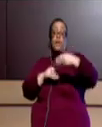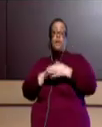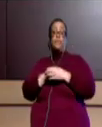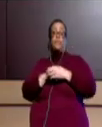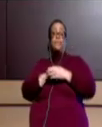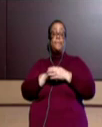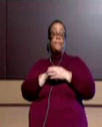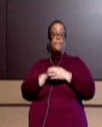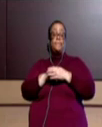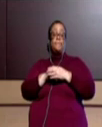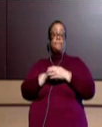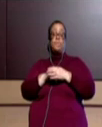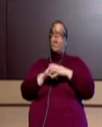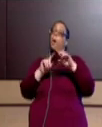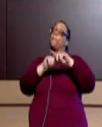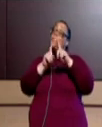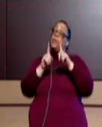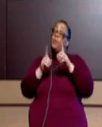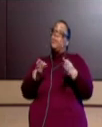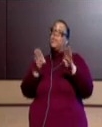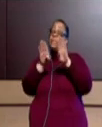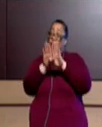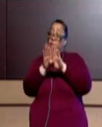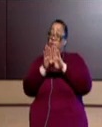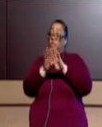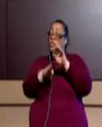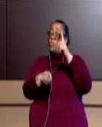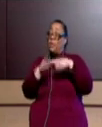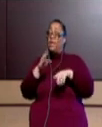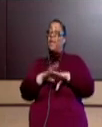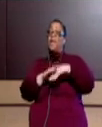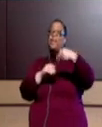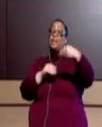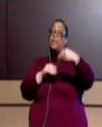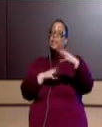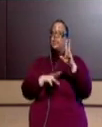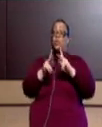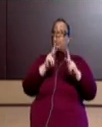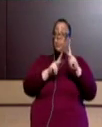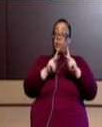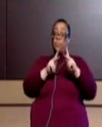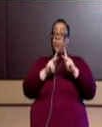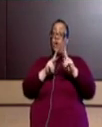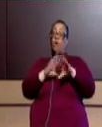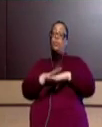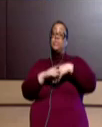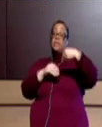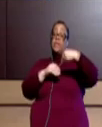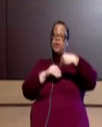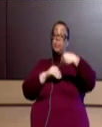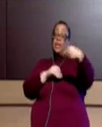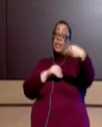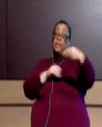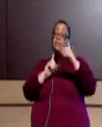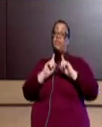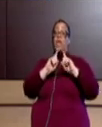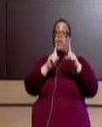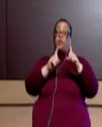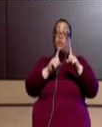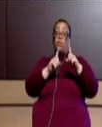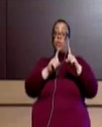So we can't go anywhere. Exact. So now what do we have to do? People who used to just run out the house, run to the side